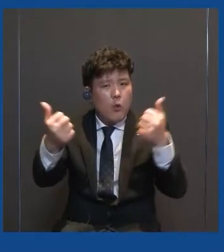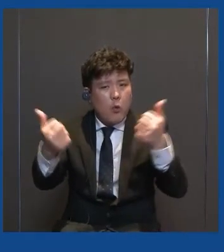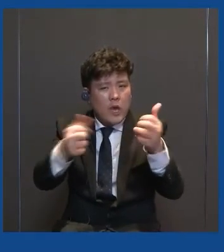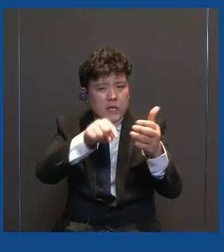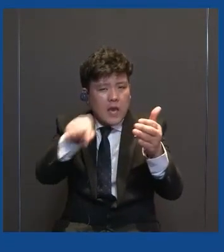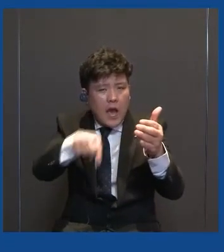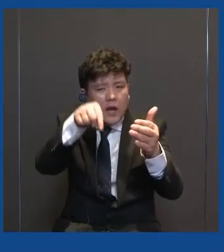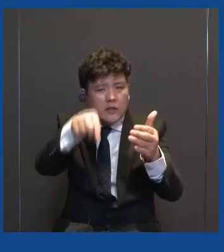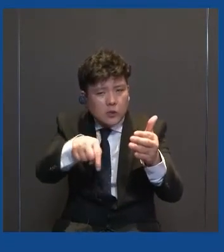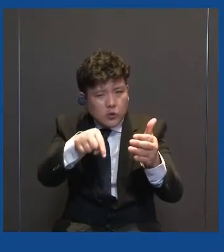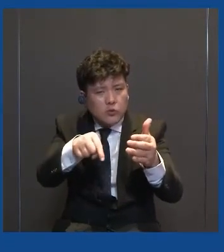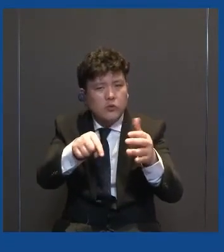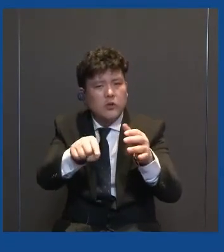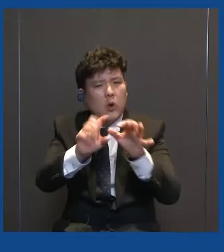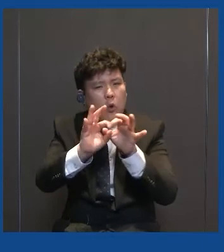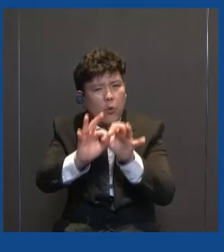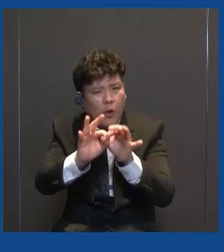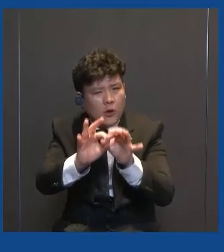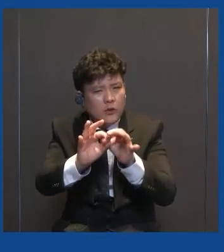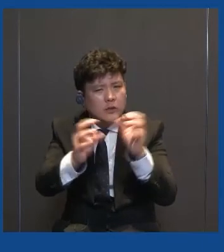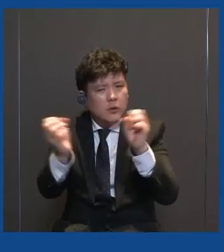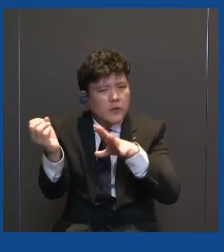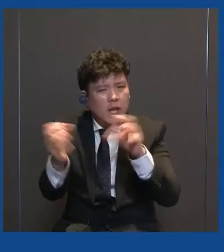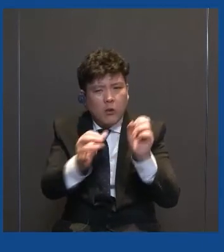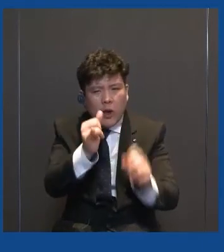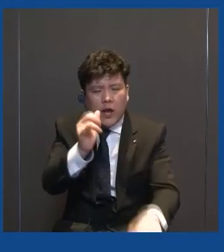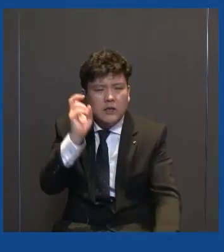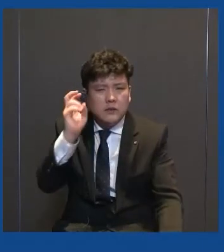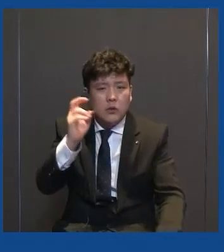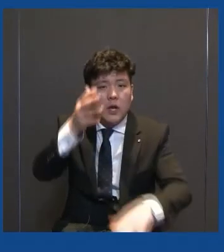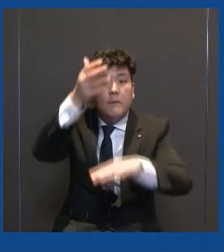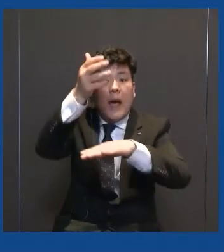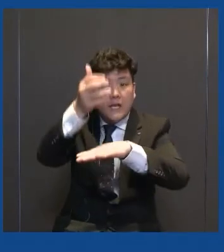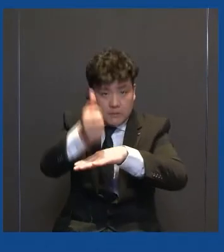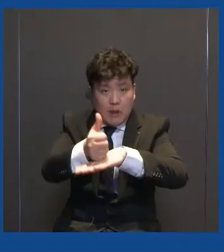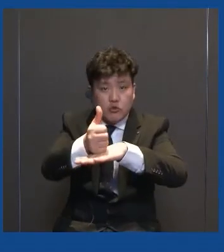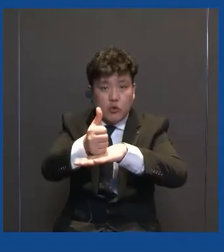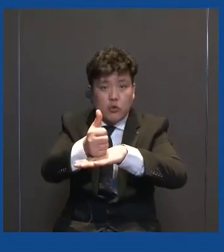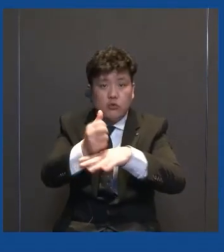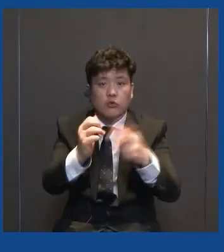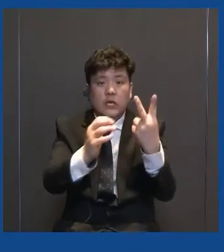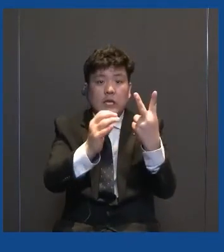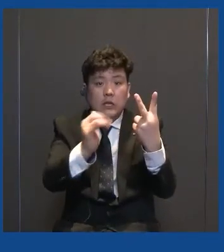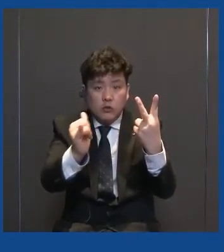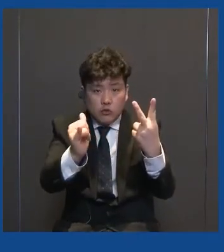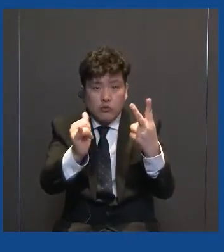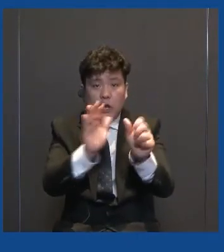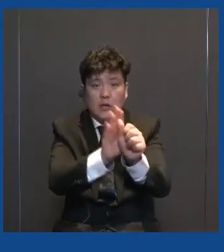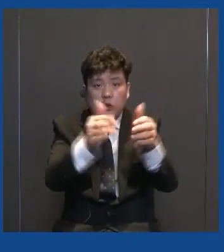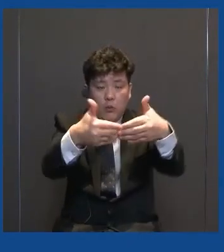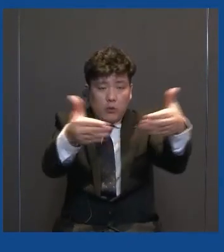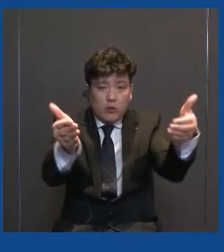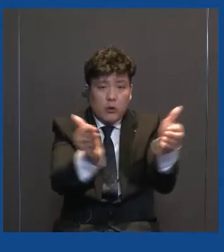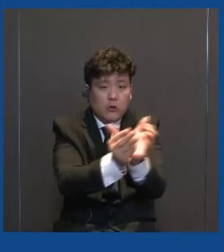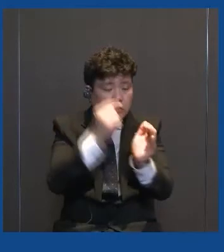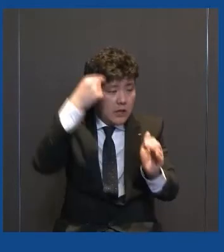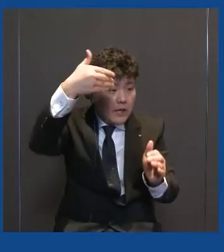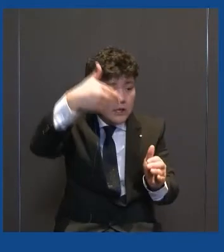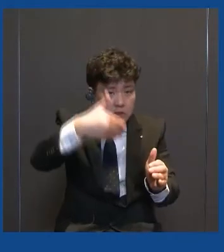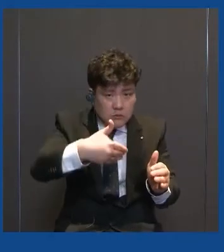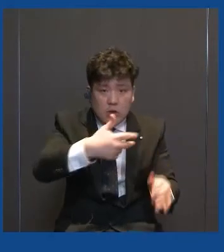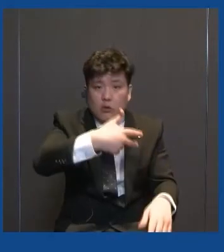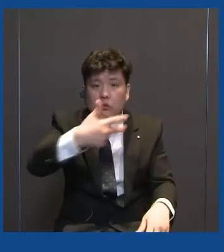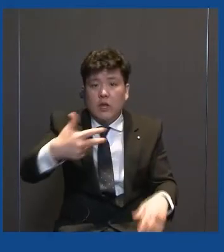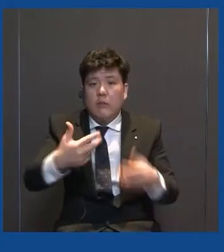be taken up for discussion again tomorrow as well as the day after. So 2 supporters gave